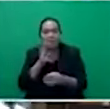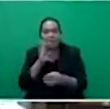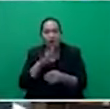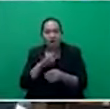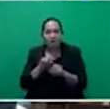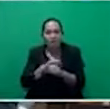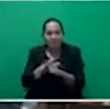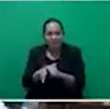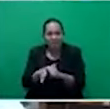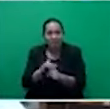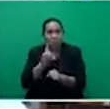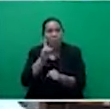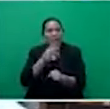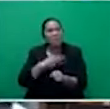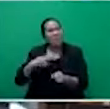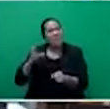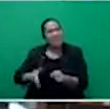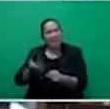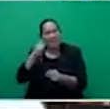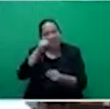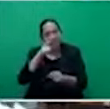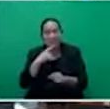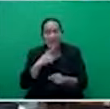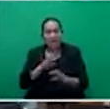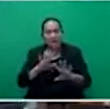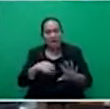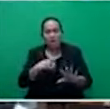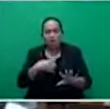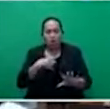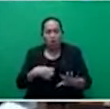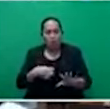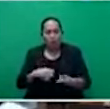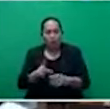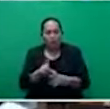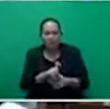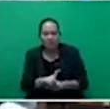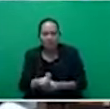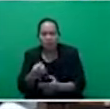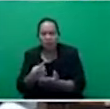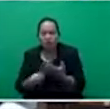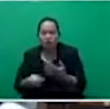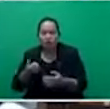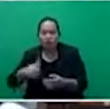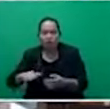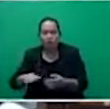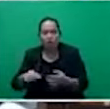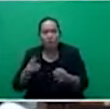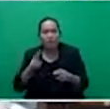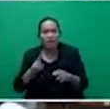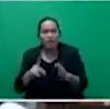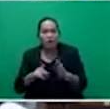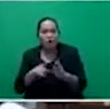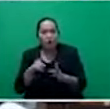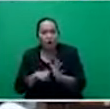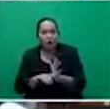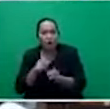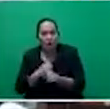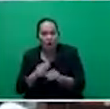Speaker, sir, overnight, say no more fertilizer, only organic fertilizer. The agriculture output dropped by